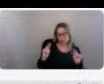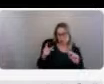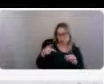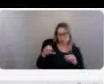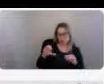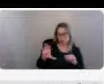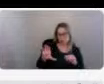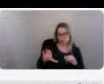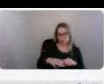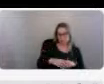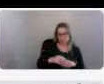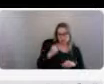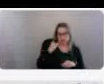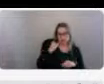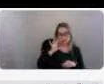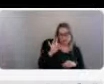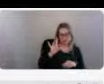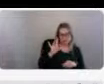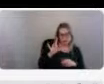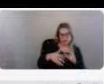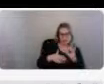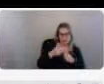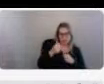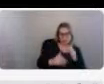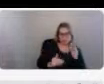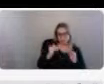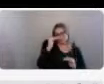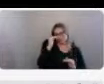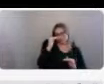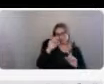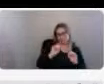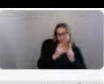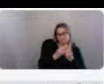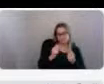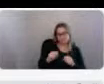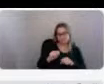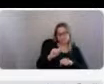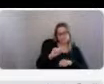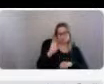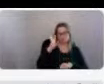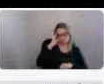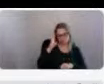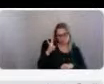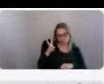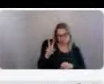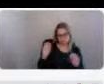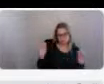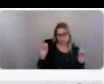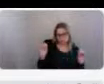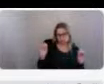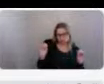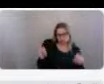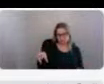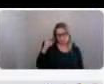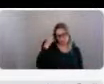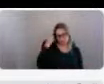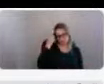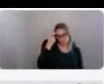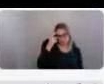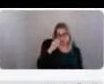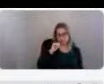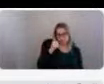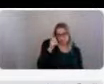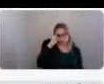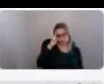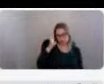if eight majority minority districts can be created there is no reason not to